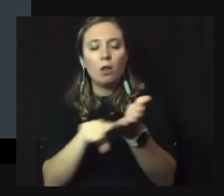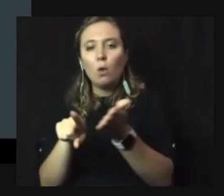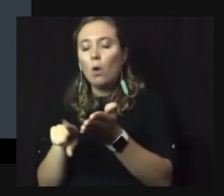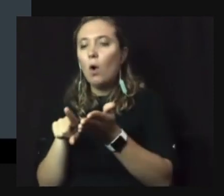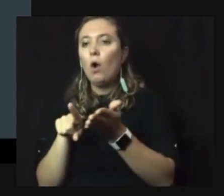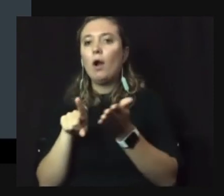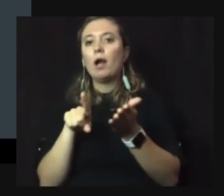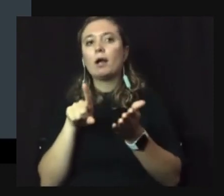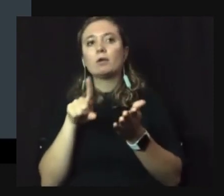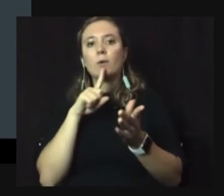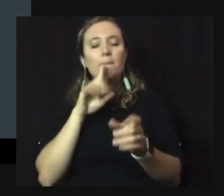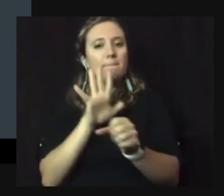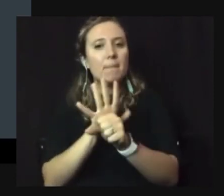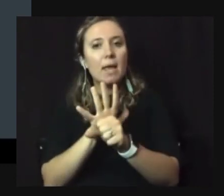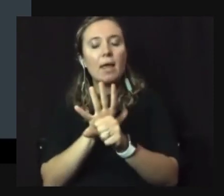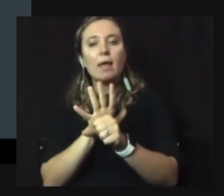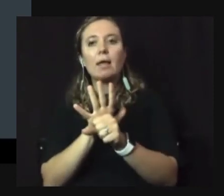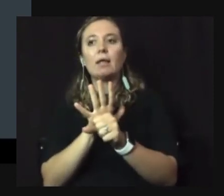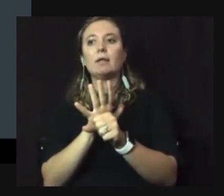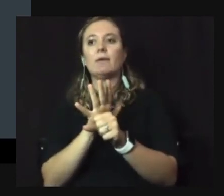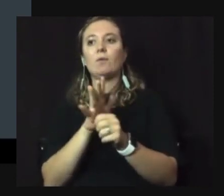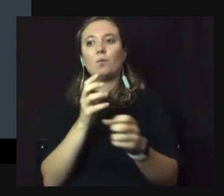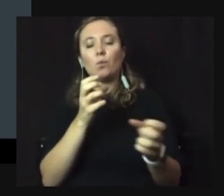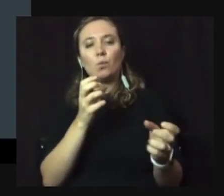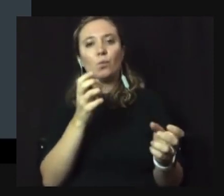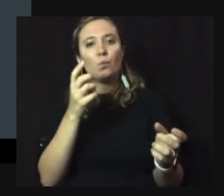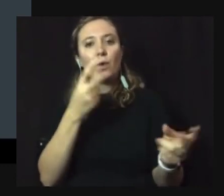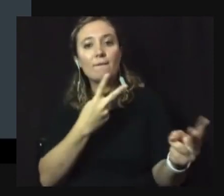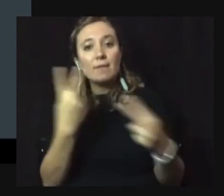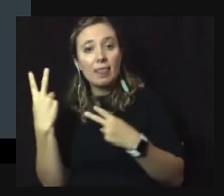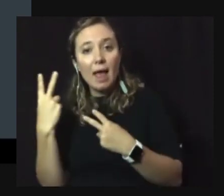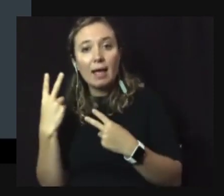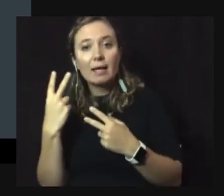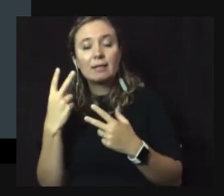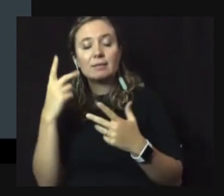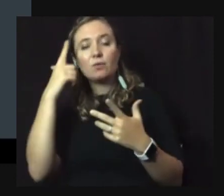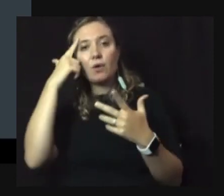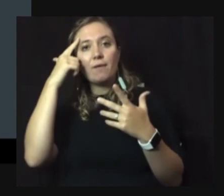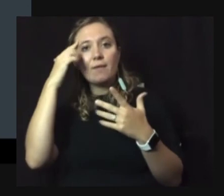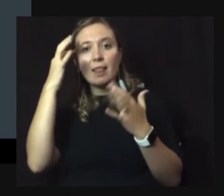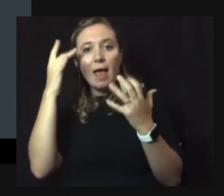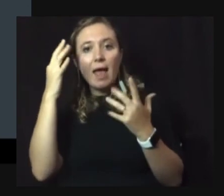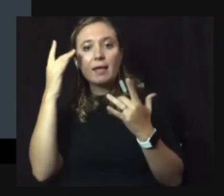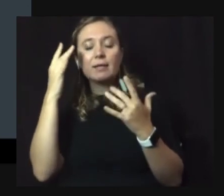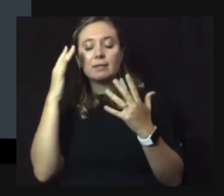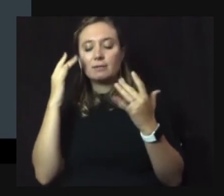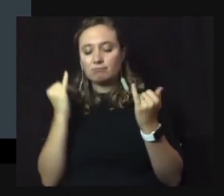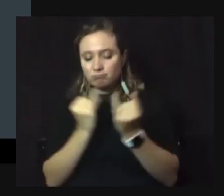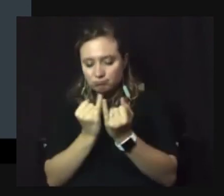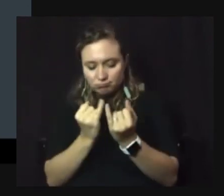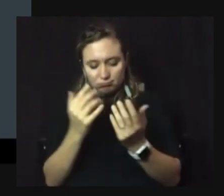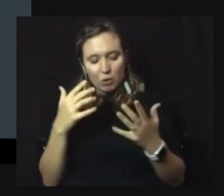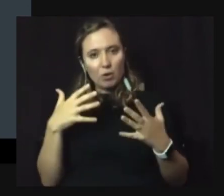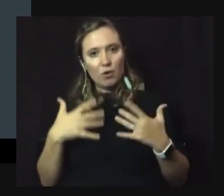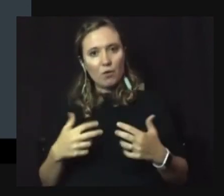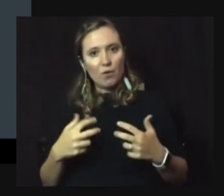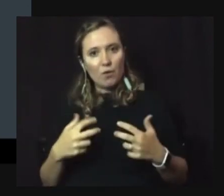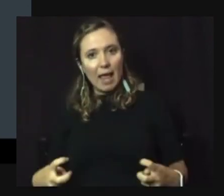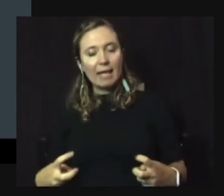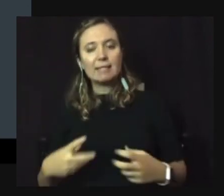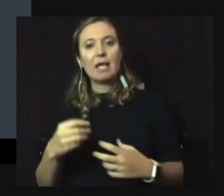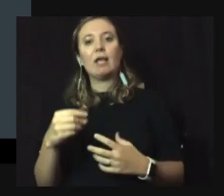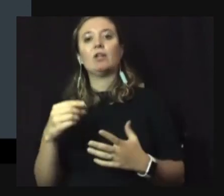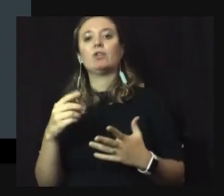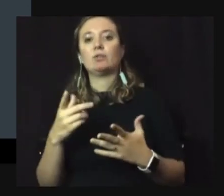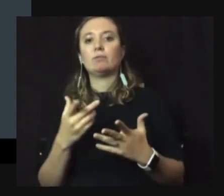reflect, to restore. Society will tell you this is the only thing you should focus